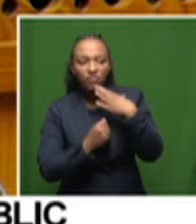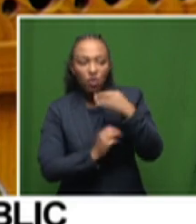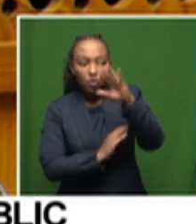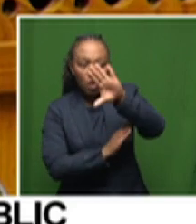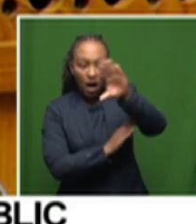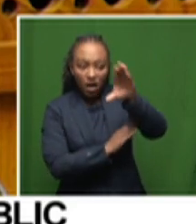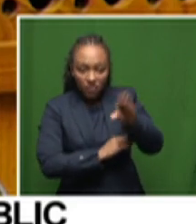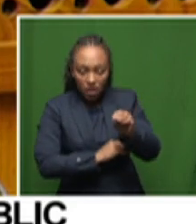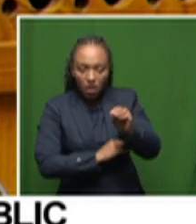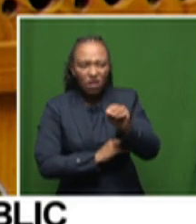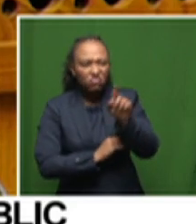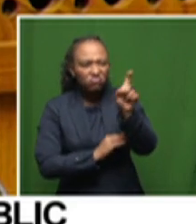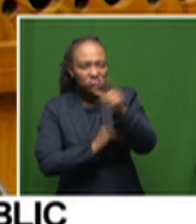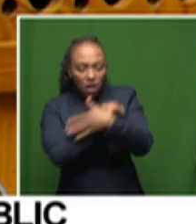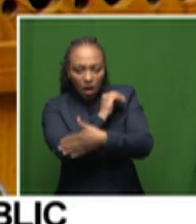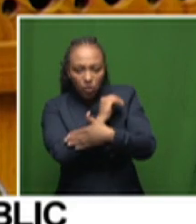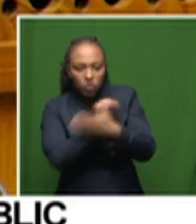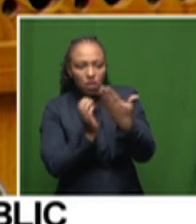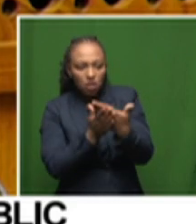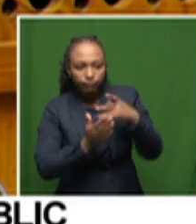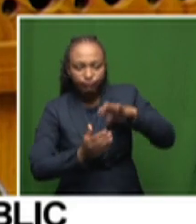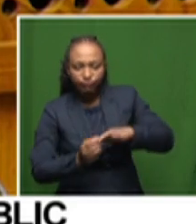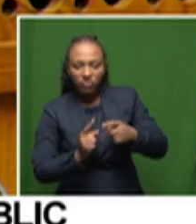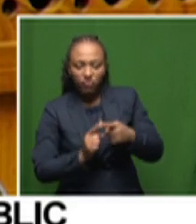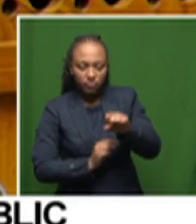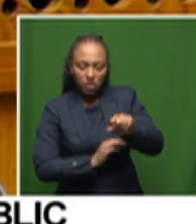African continent.